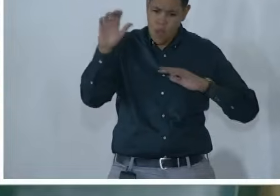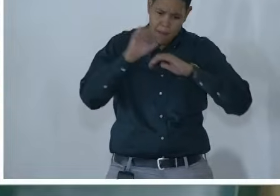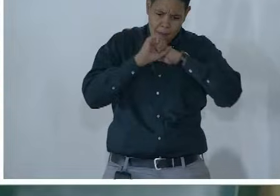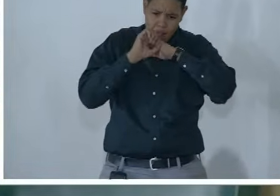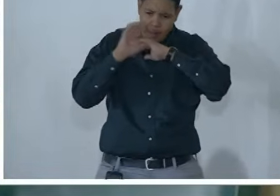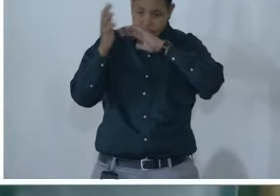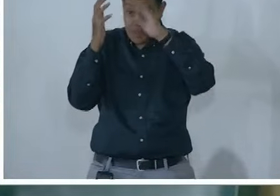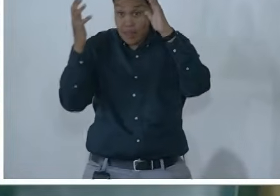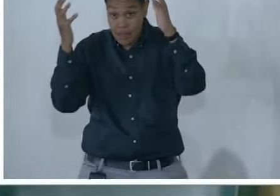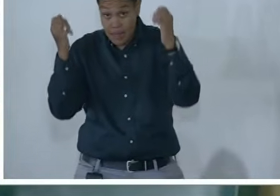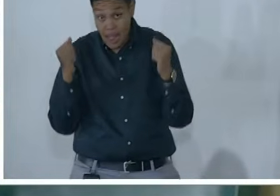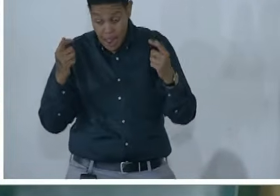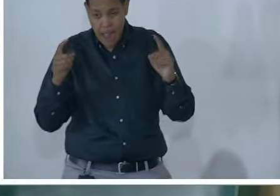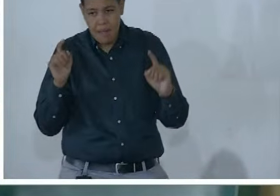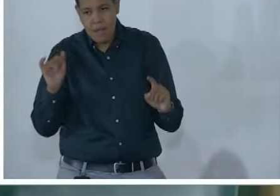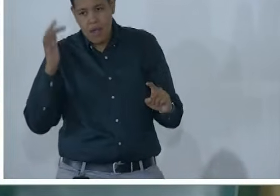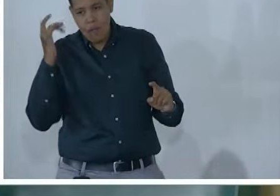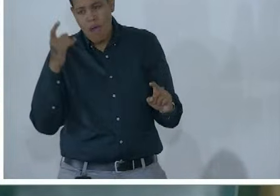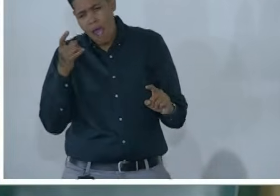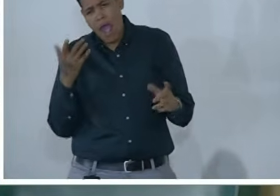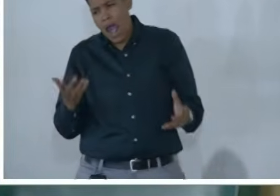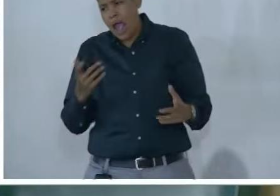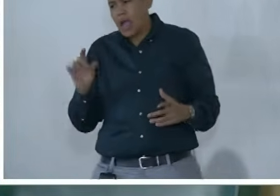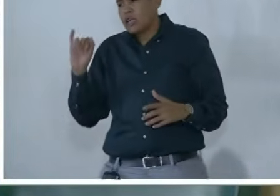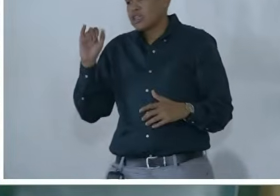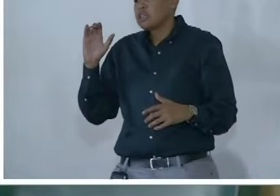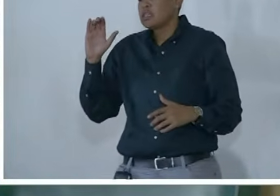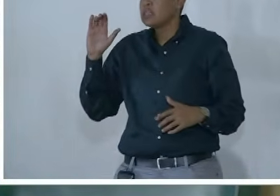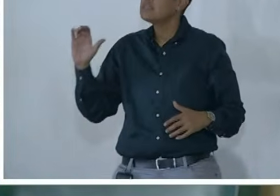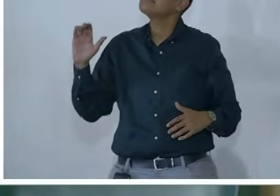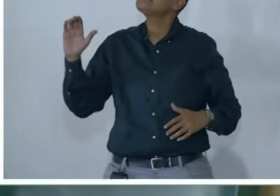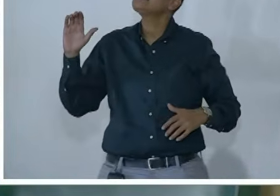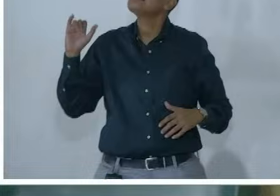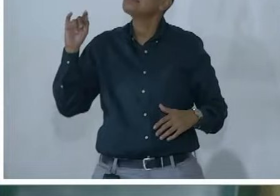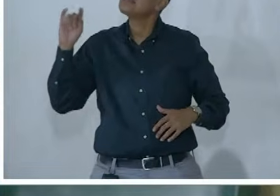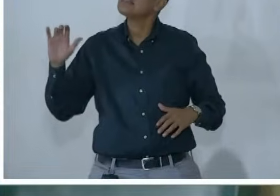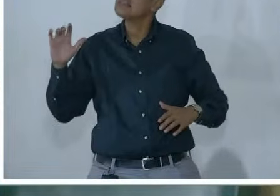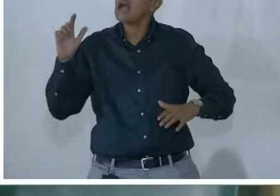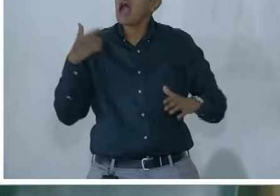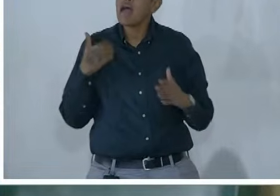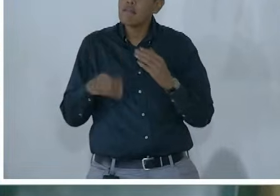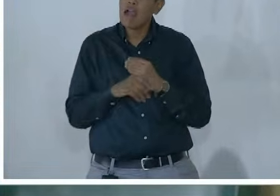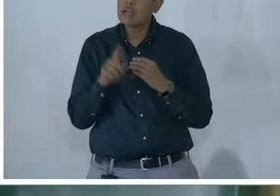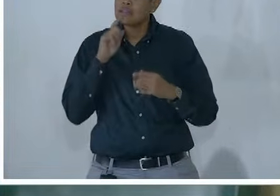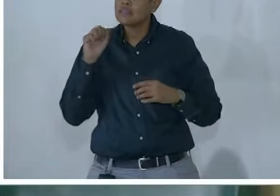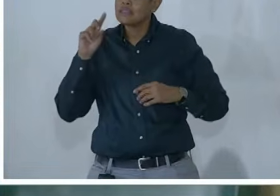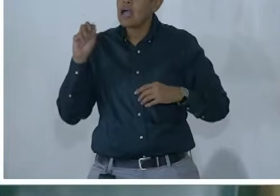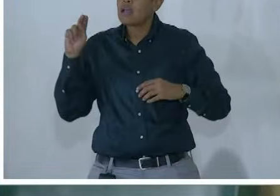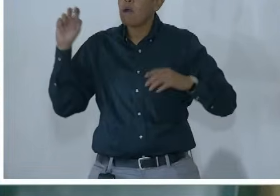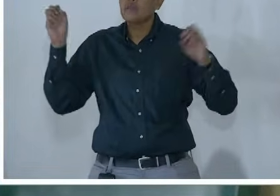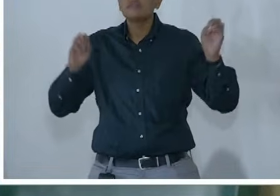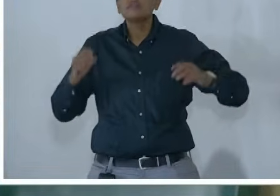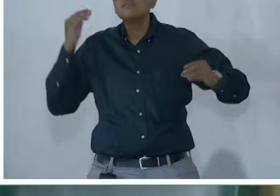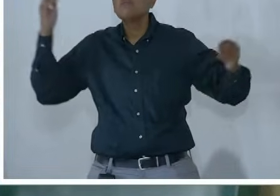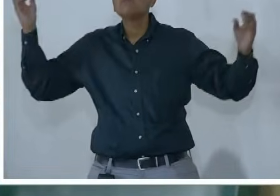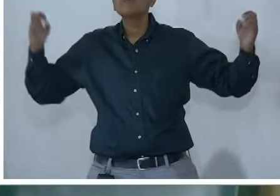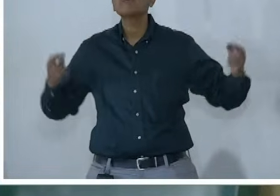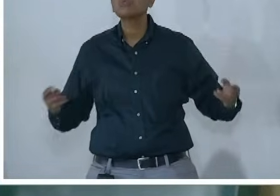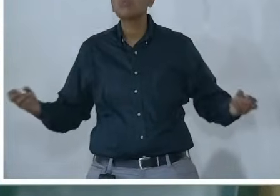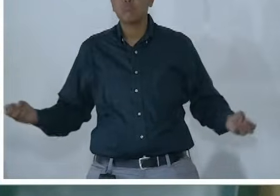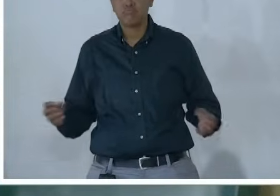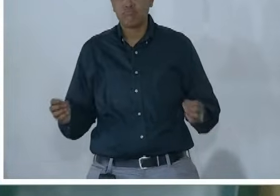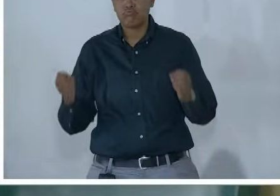market. That is why the JSC is also having the sandbox, so that companies that are